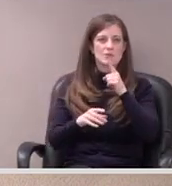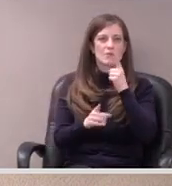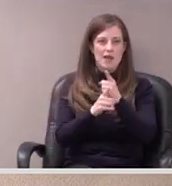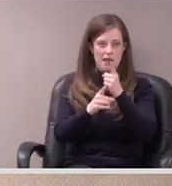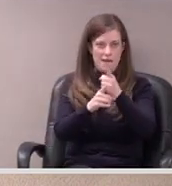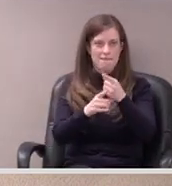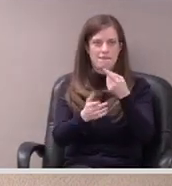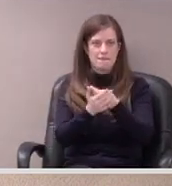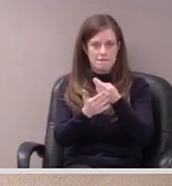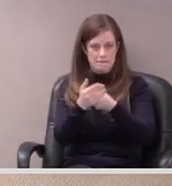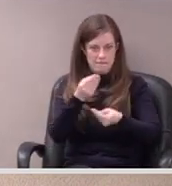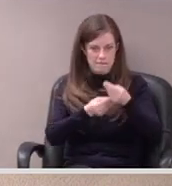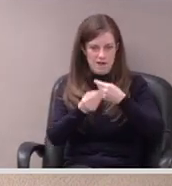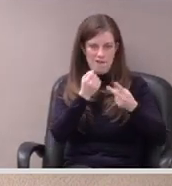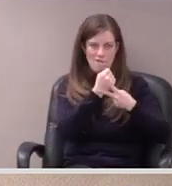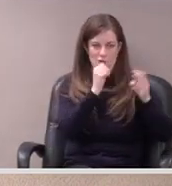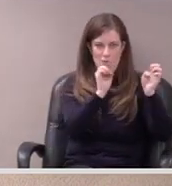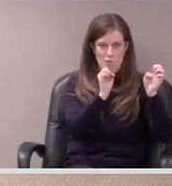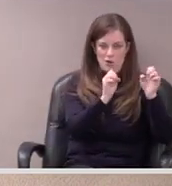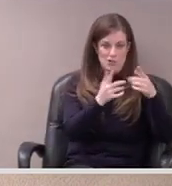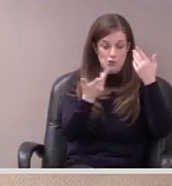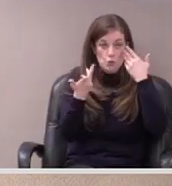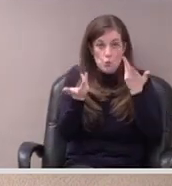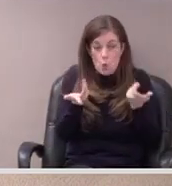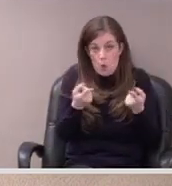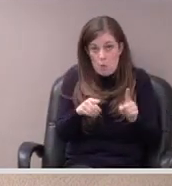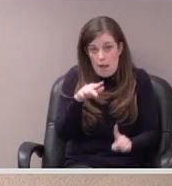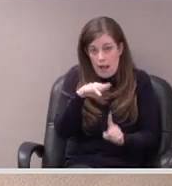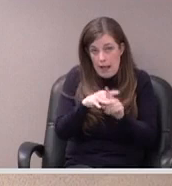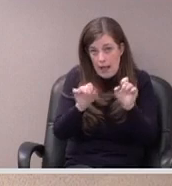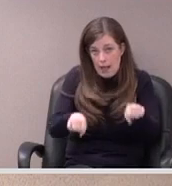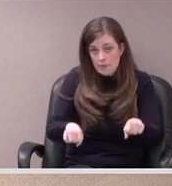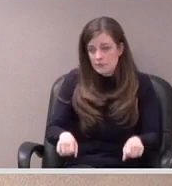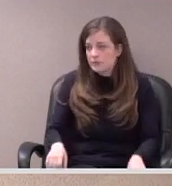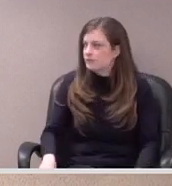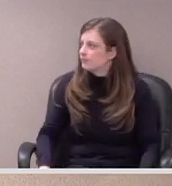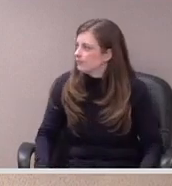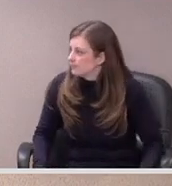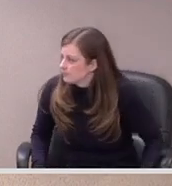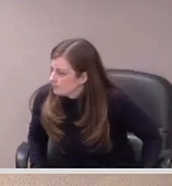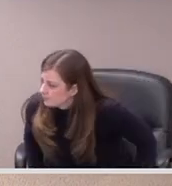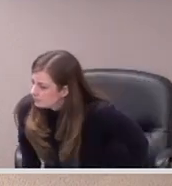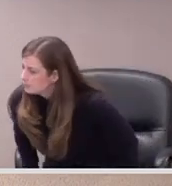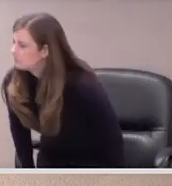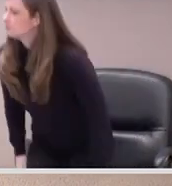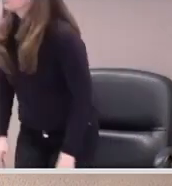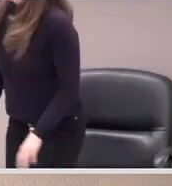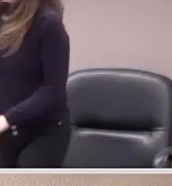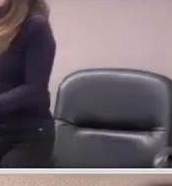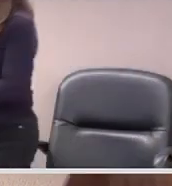adequate fund balance and rainy day fund, because you never know what's going to happen. Absolutely. Other comments?